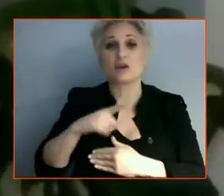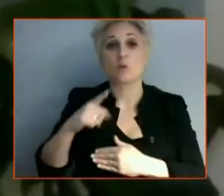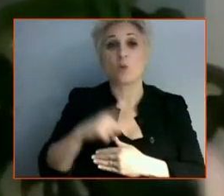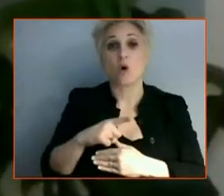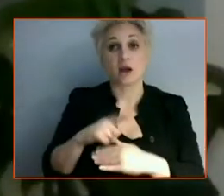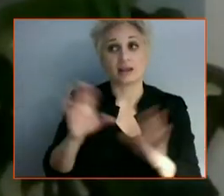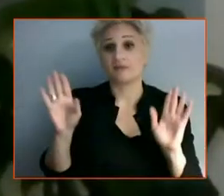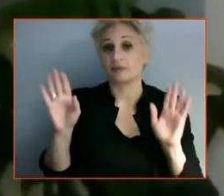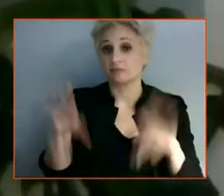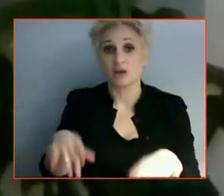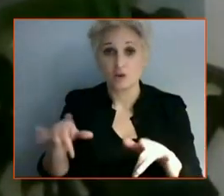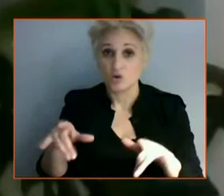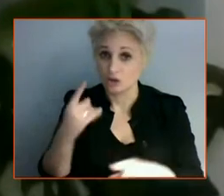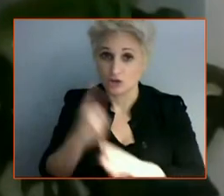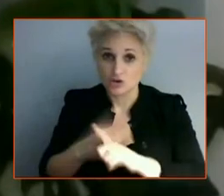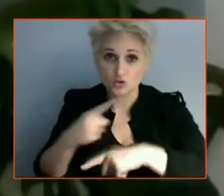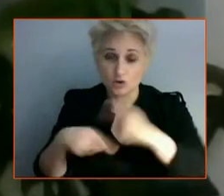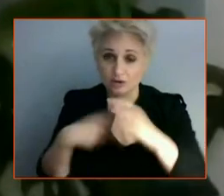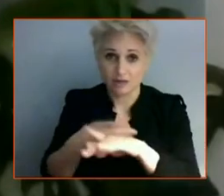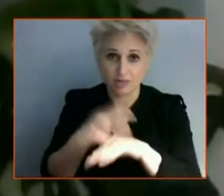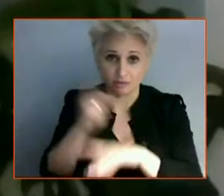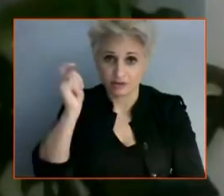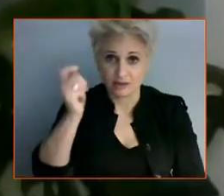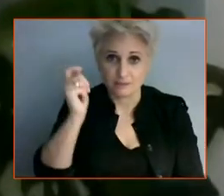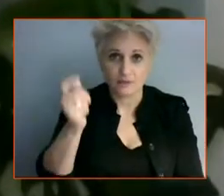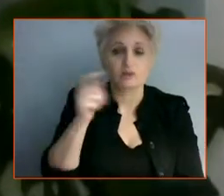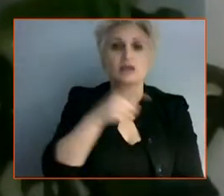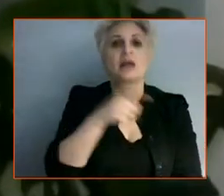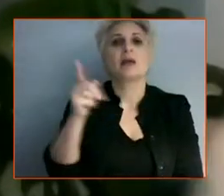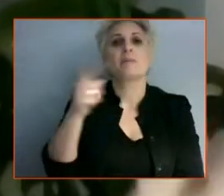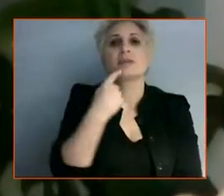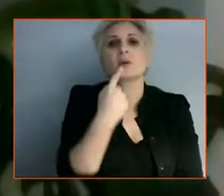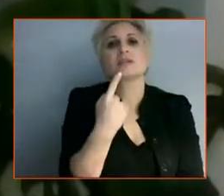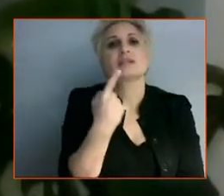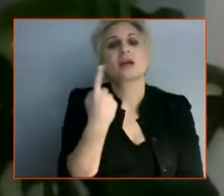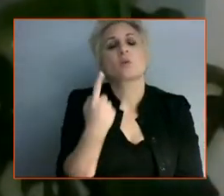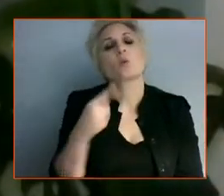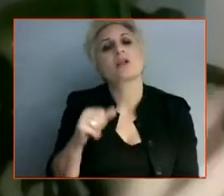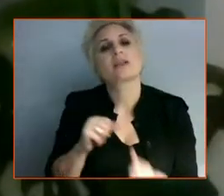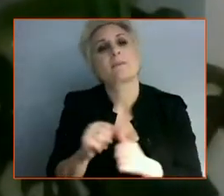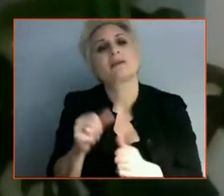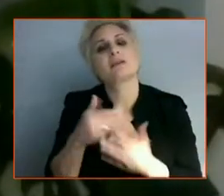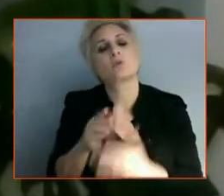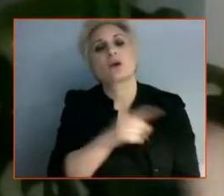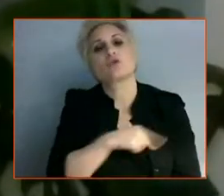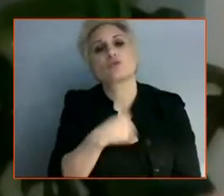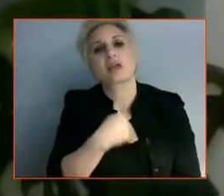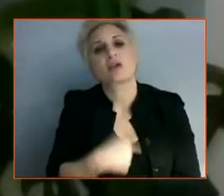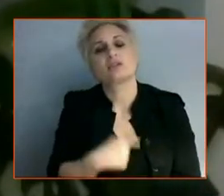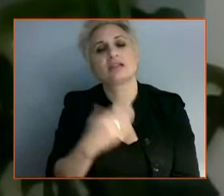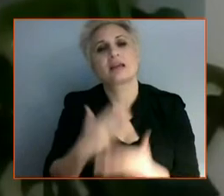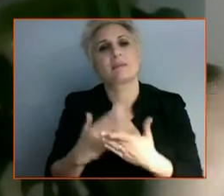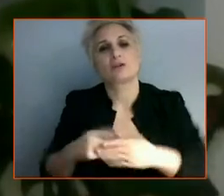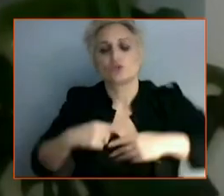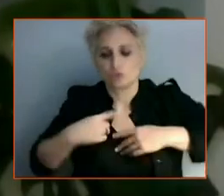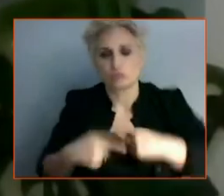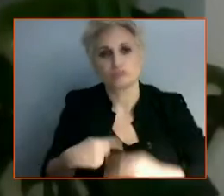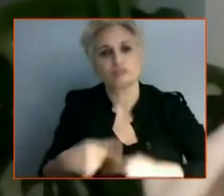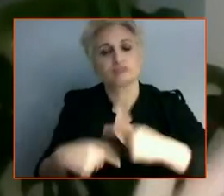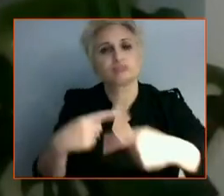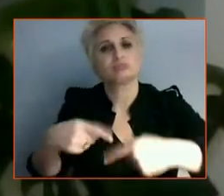were saying one of the best ways that they can go about actually ensuring that there's a thriving opportunity and potential